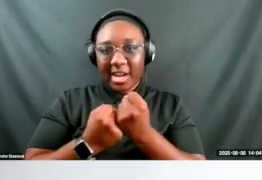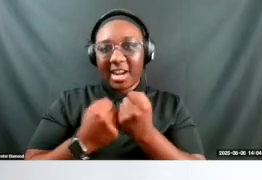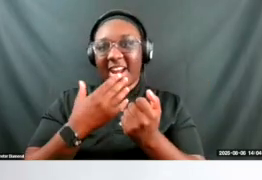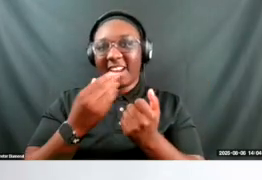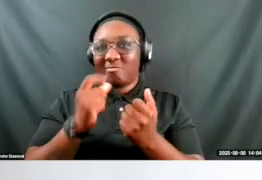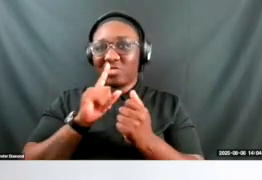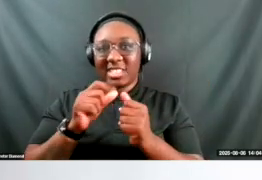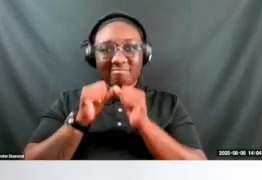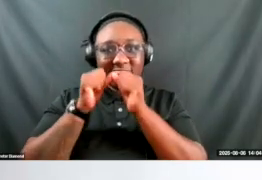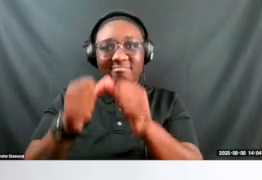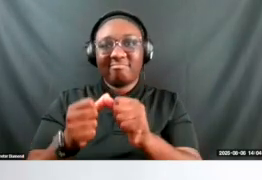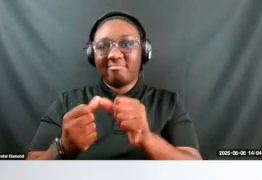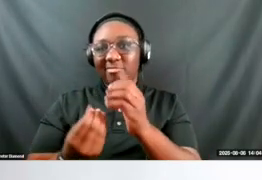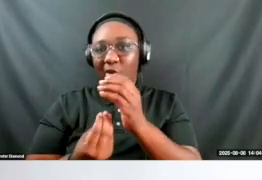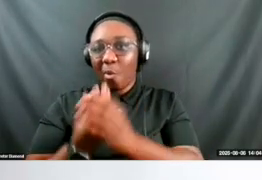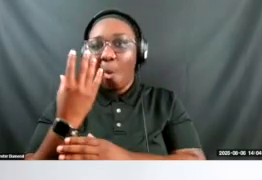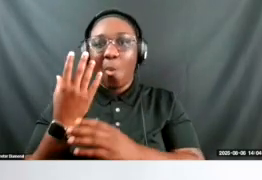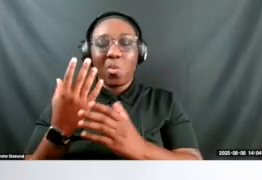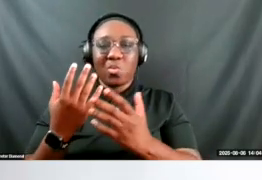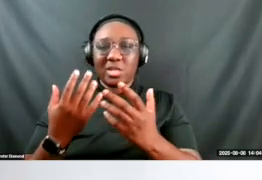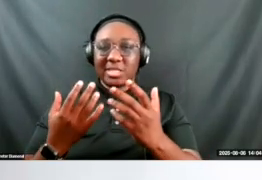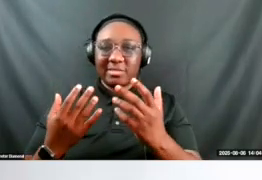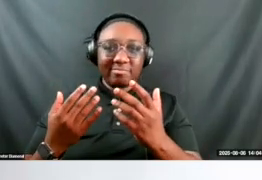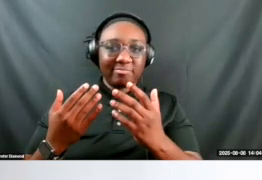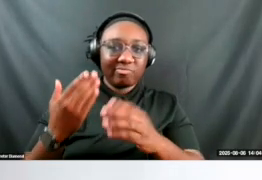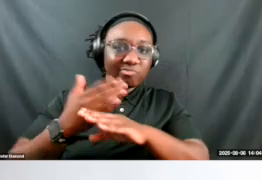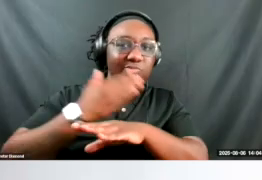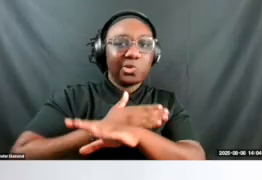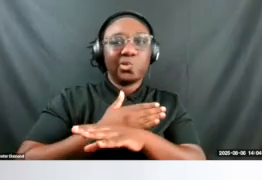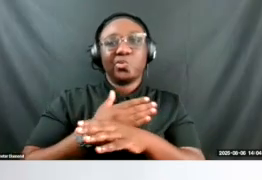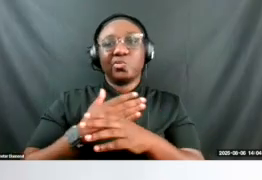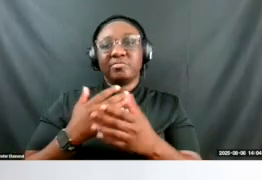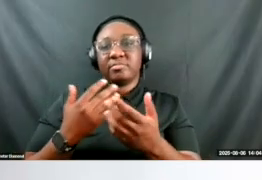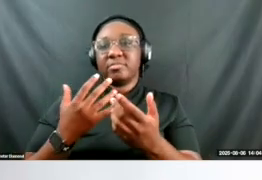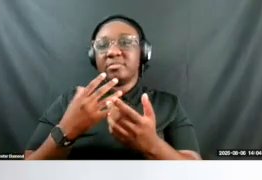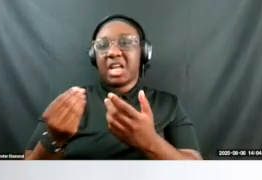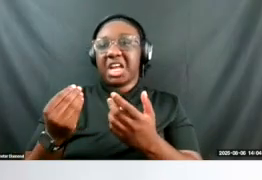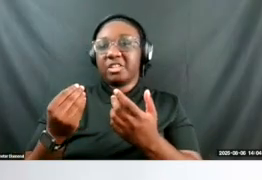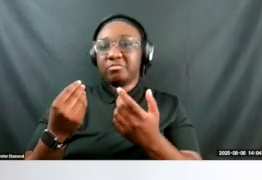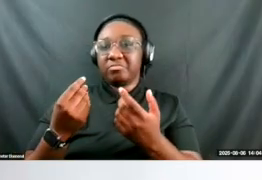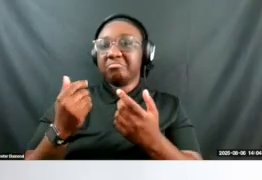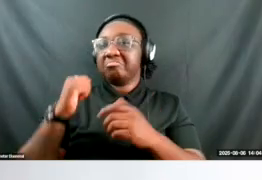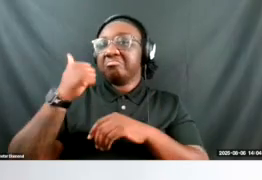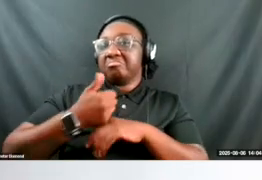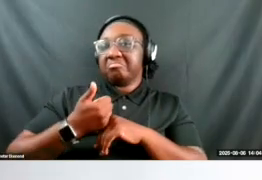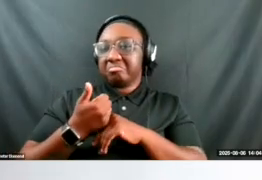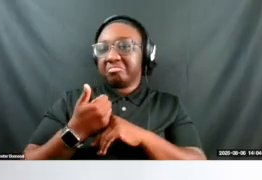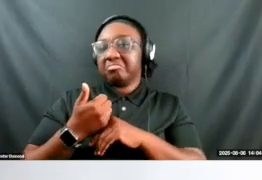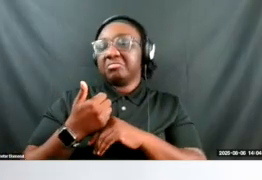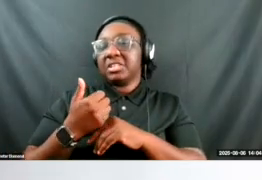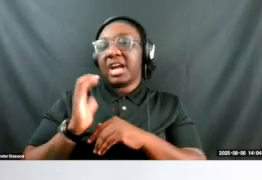and continue offering the Benefits Finder web tool and strategize for how to integrate new